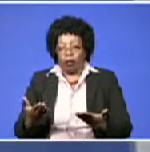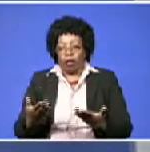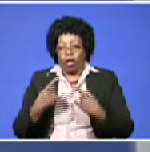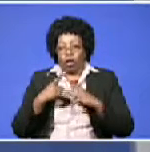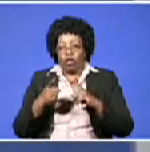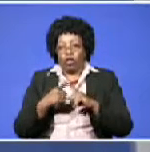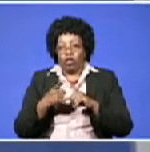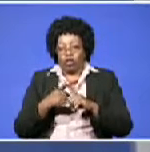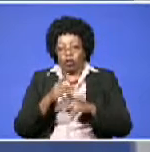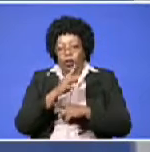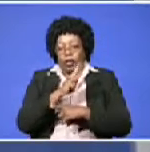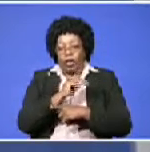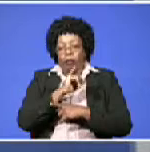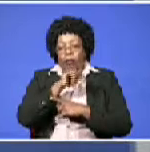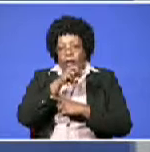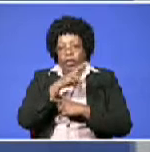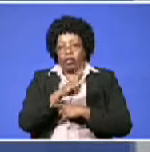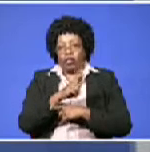to Major,